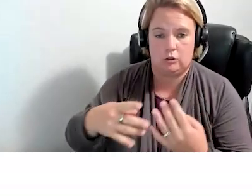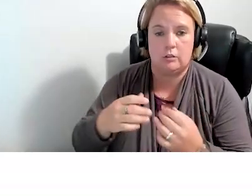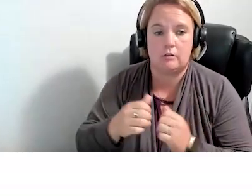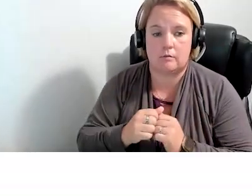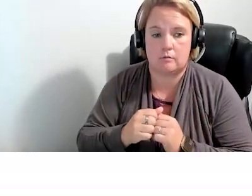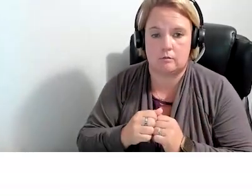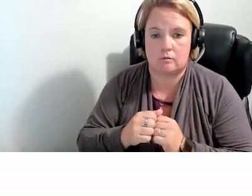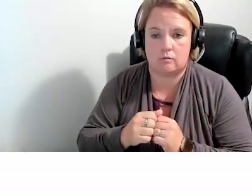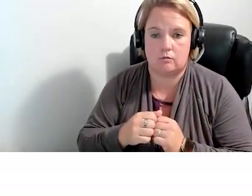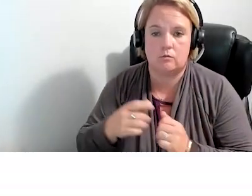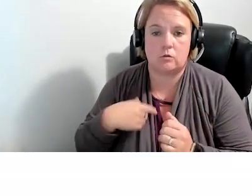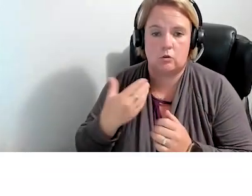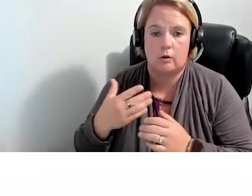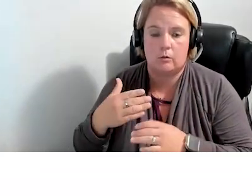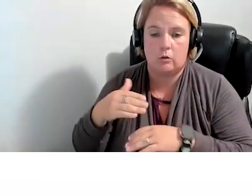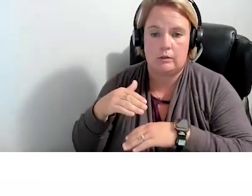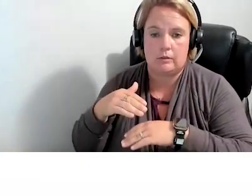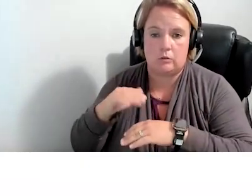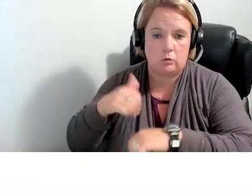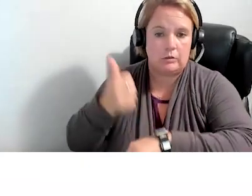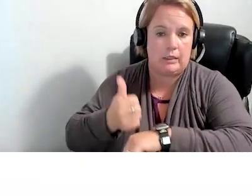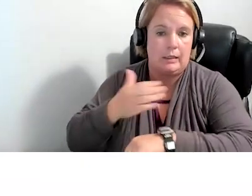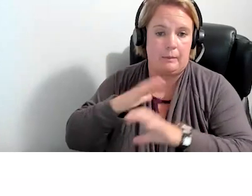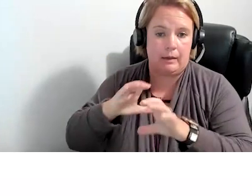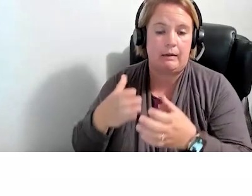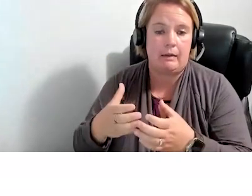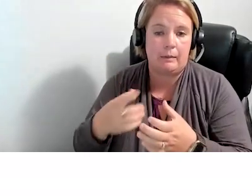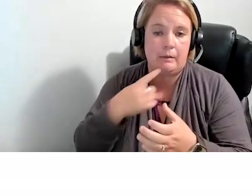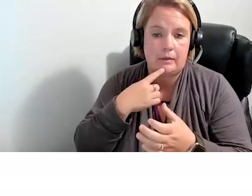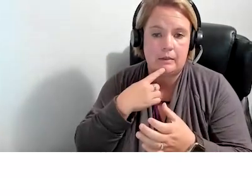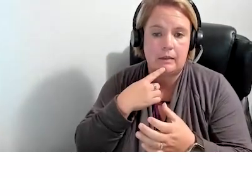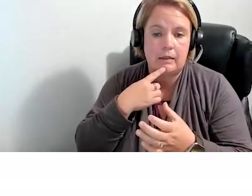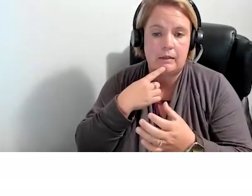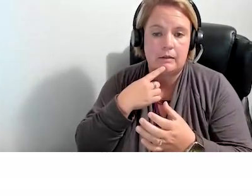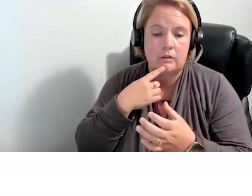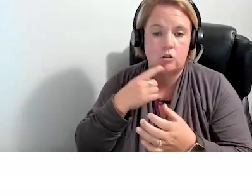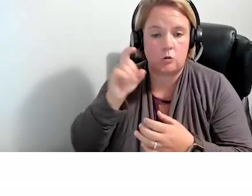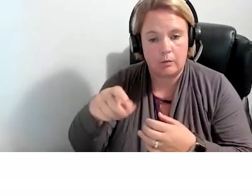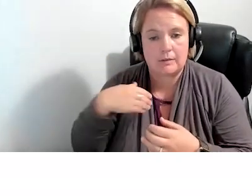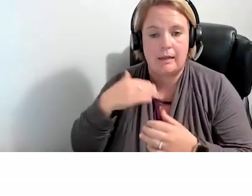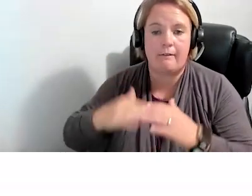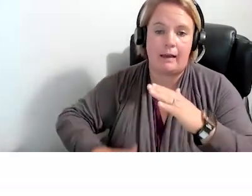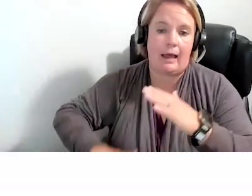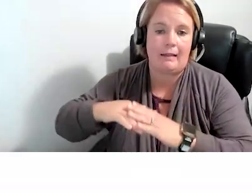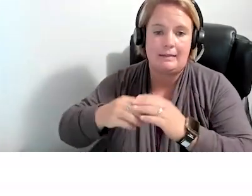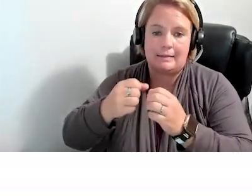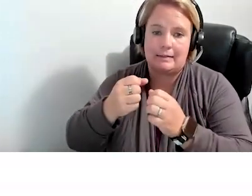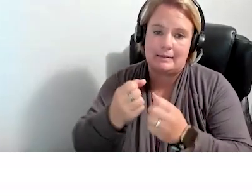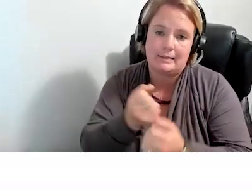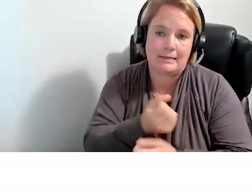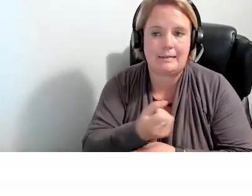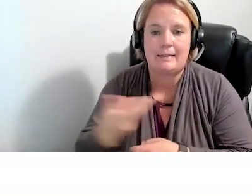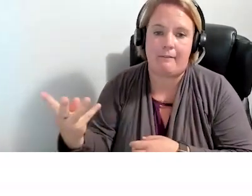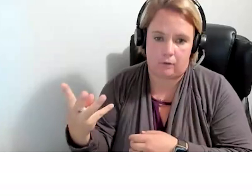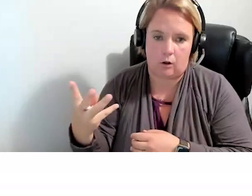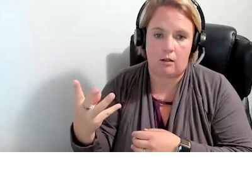say, because I'm actually going to deploy this in one of my classes, I'm going to tell them I want at least several prompts that they